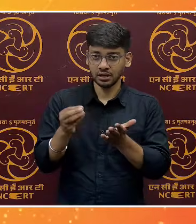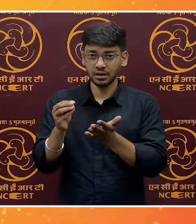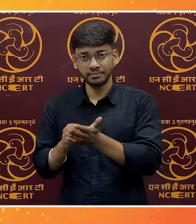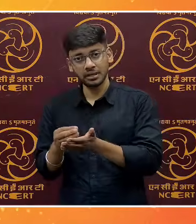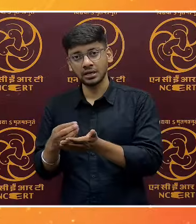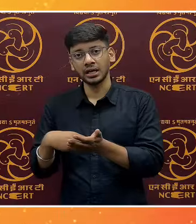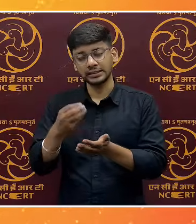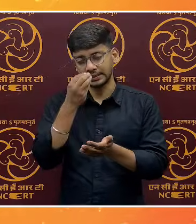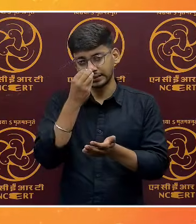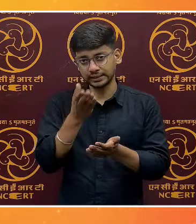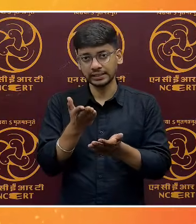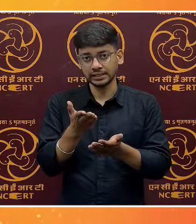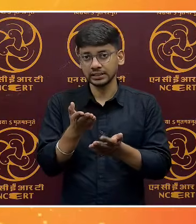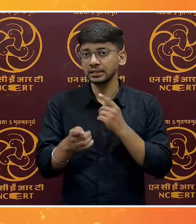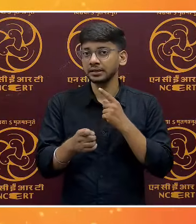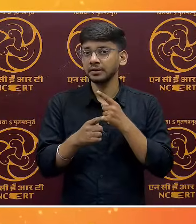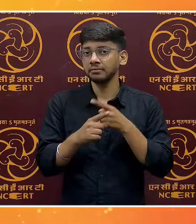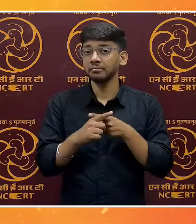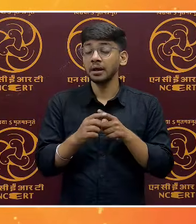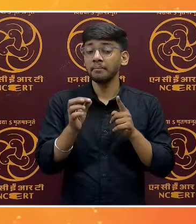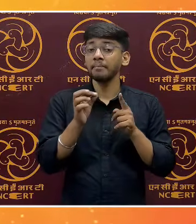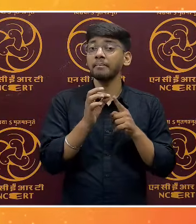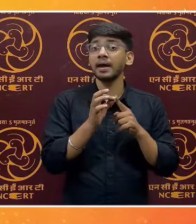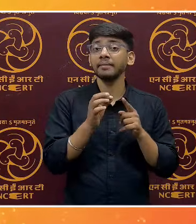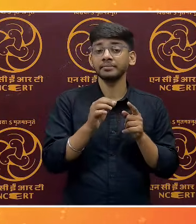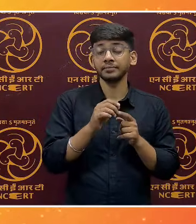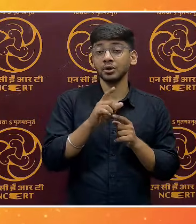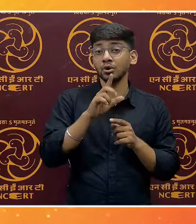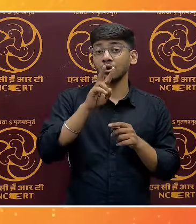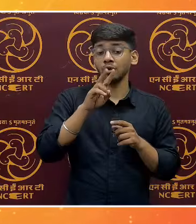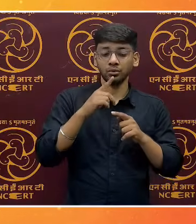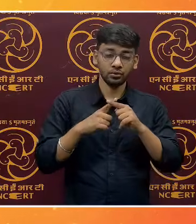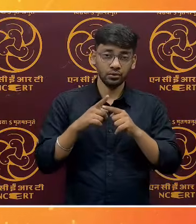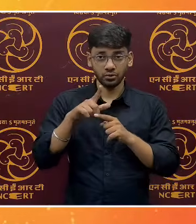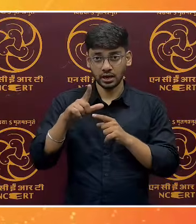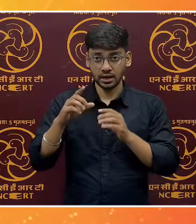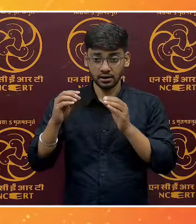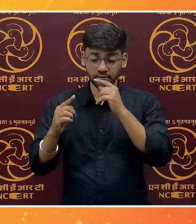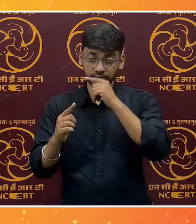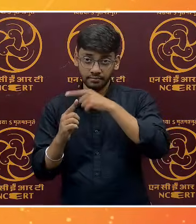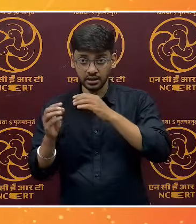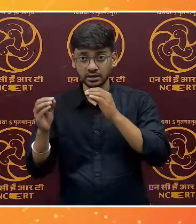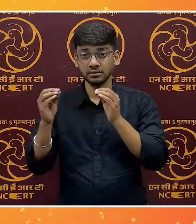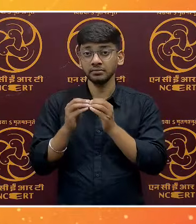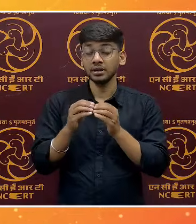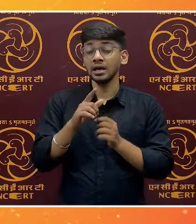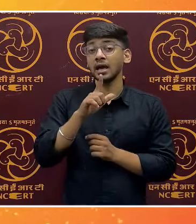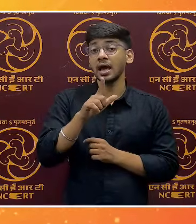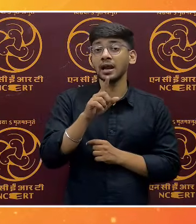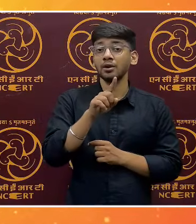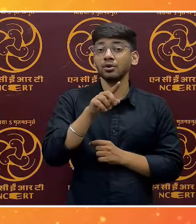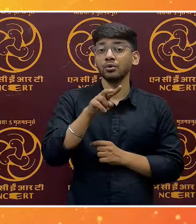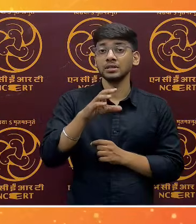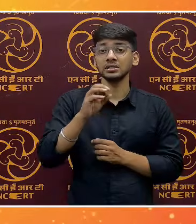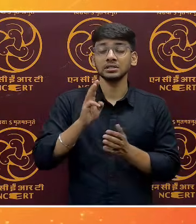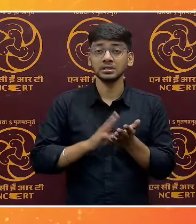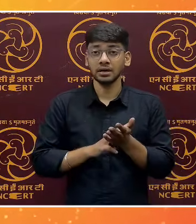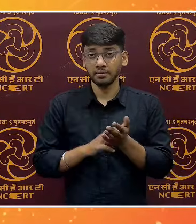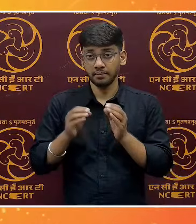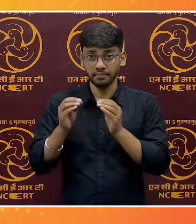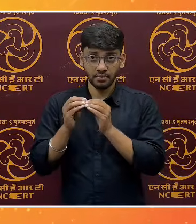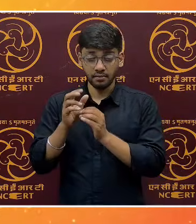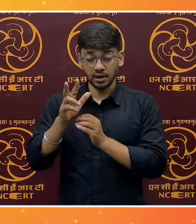in the formula. So what is the parameter of rectangle? 2 into L plus B. The L is 12 centimeter and the breadth is